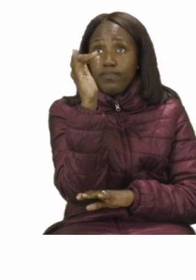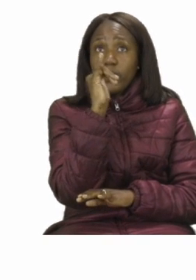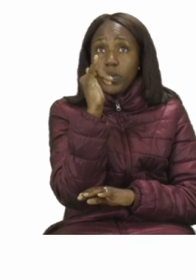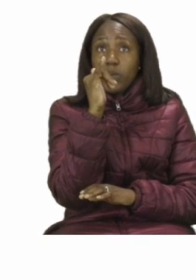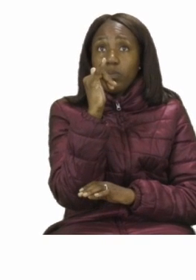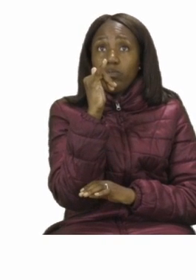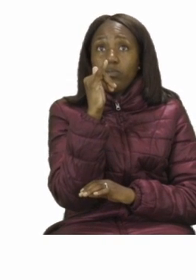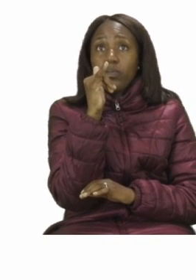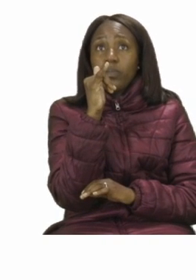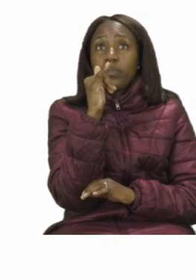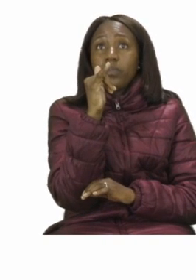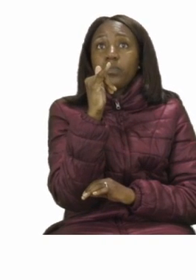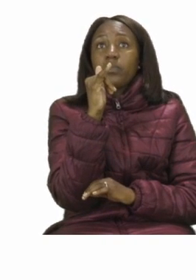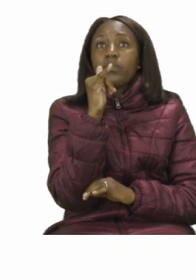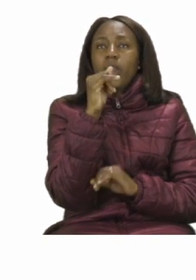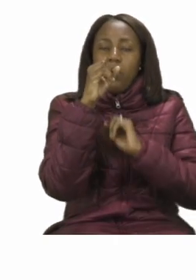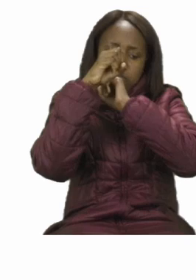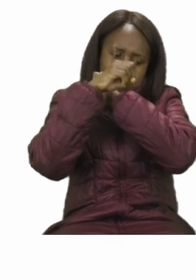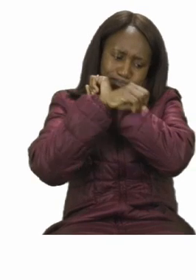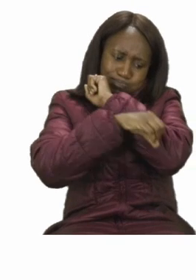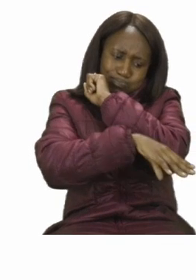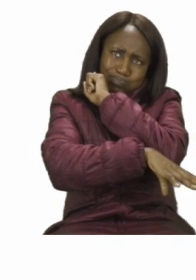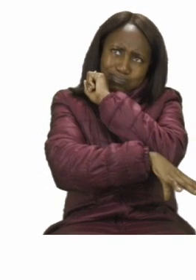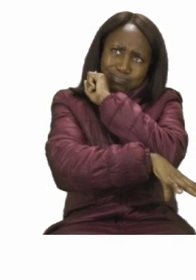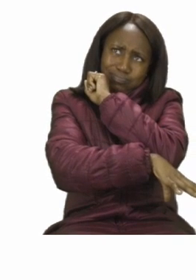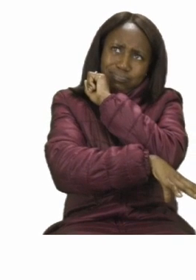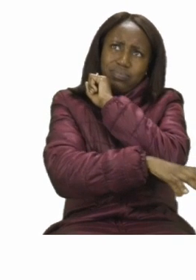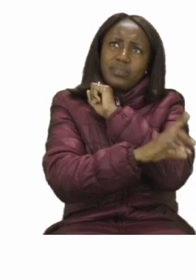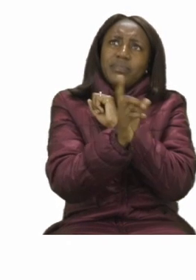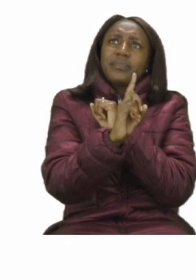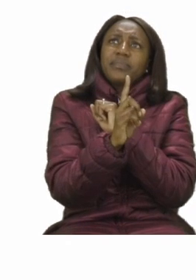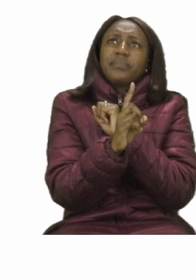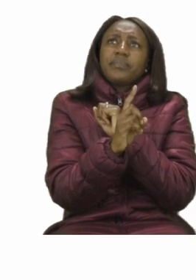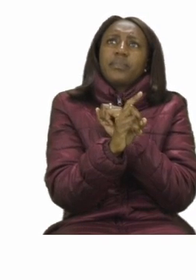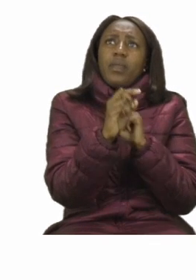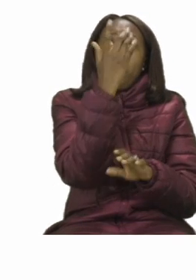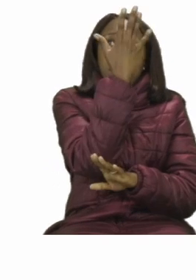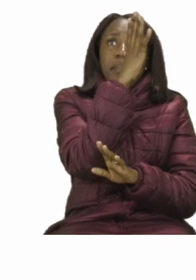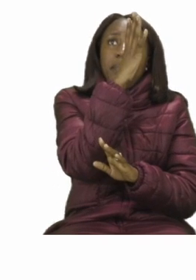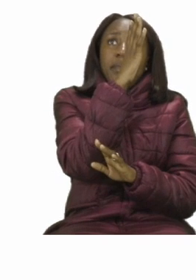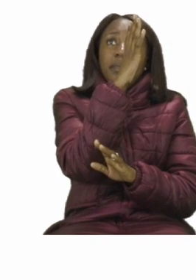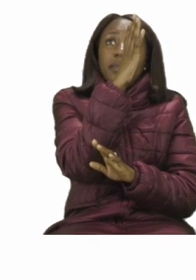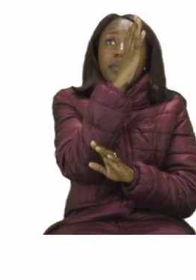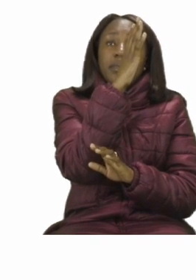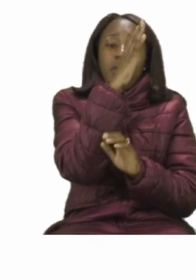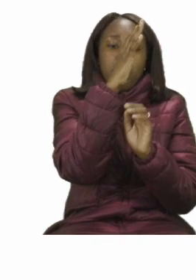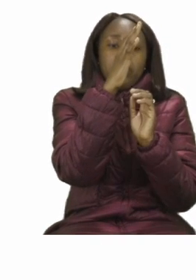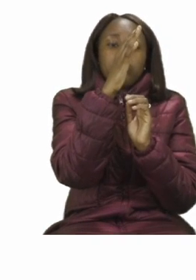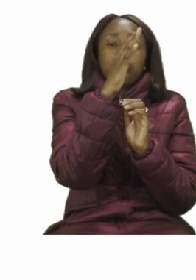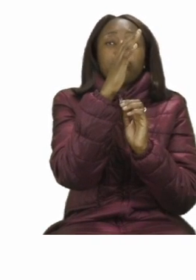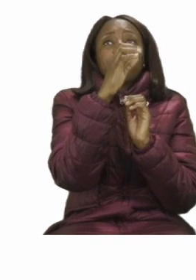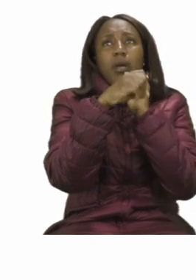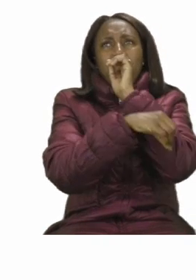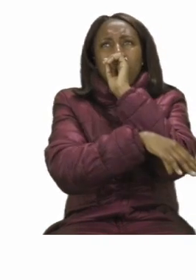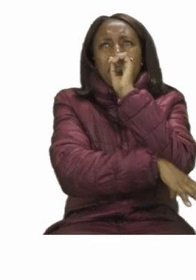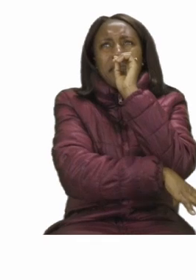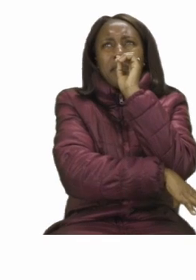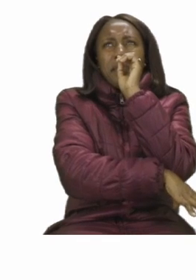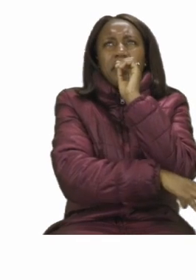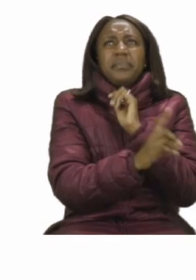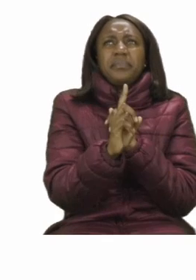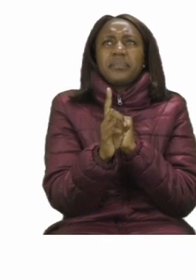grows into the earth. The part of the plant that grows into the earth. At